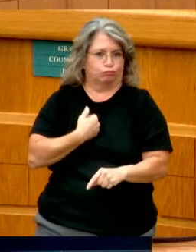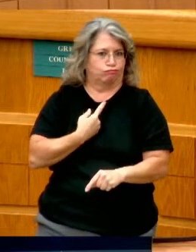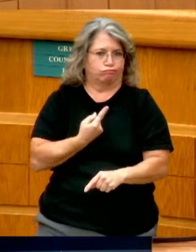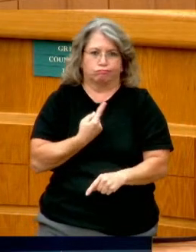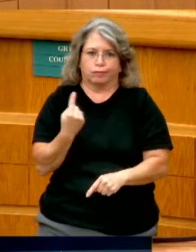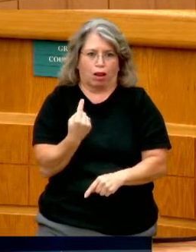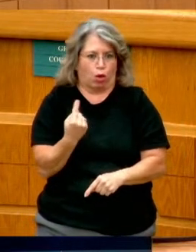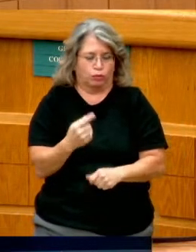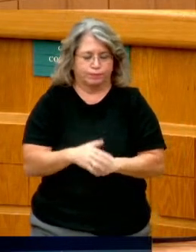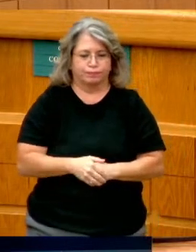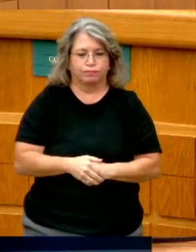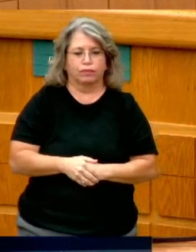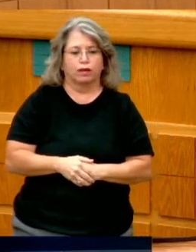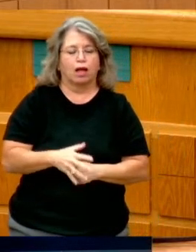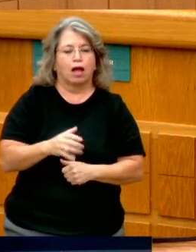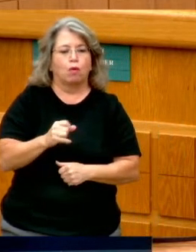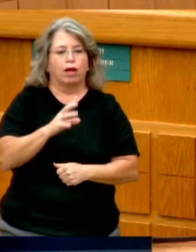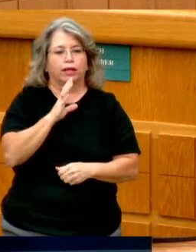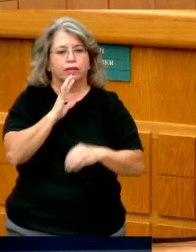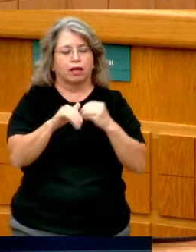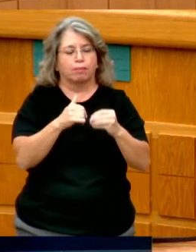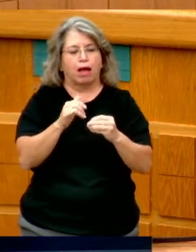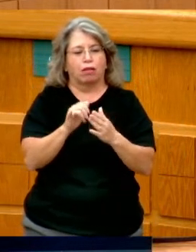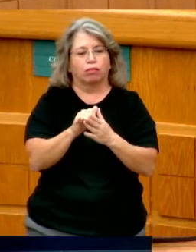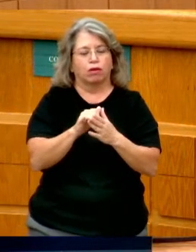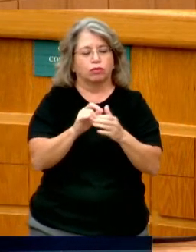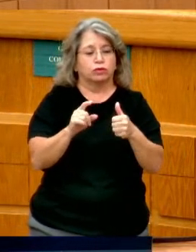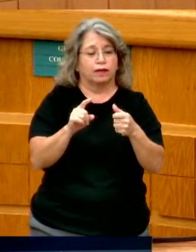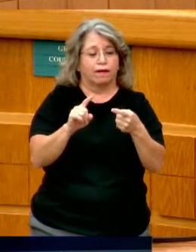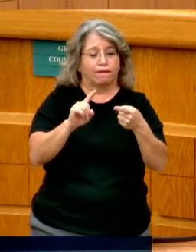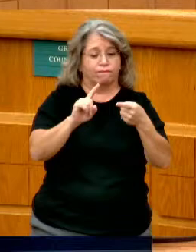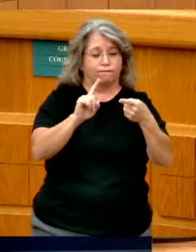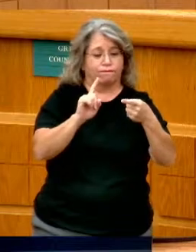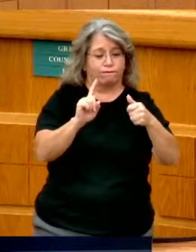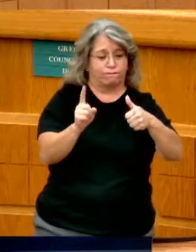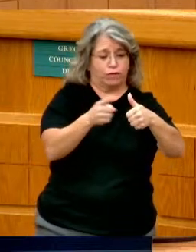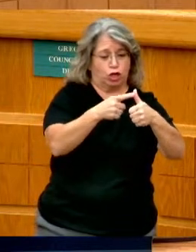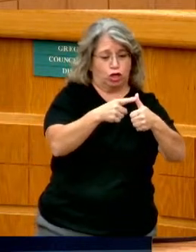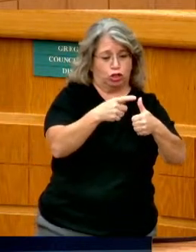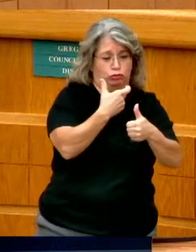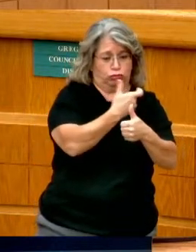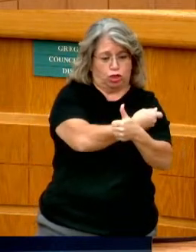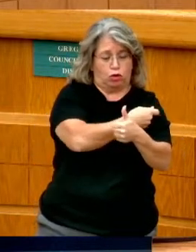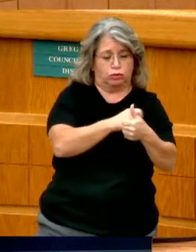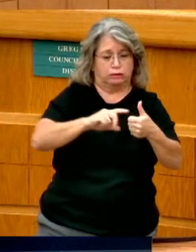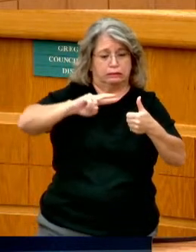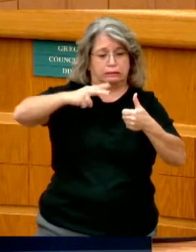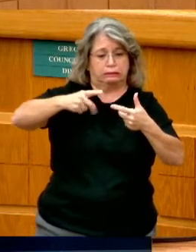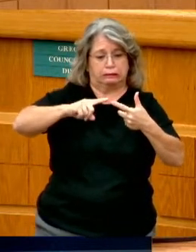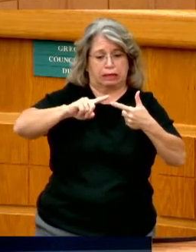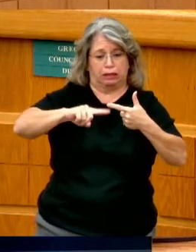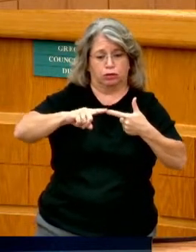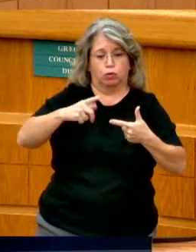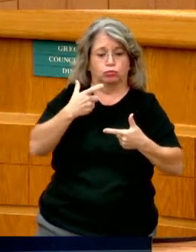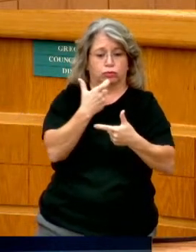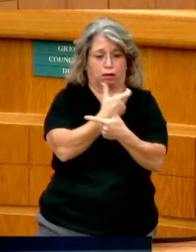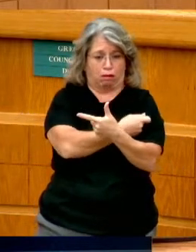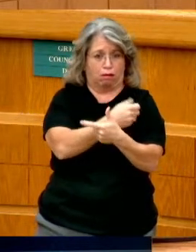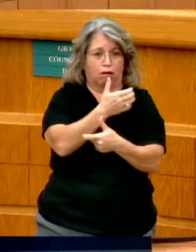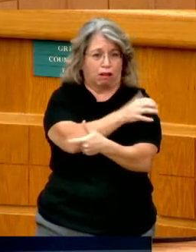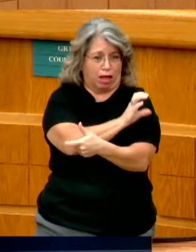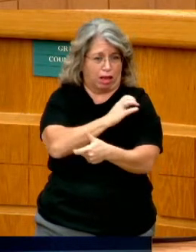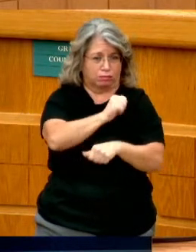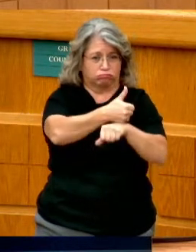our first and second dose clinics. So our first and second dose clinics have been held are being